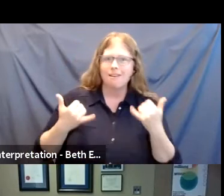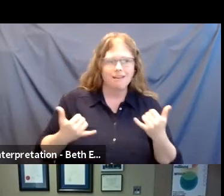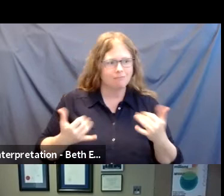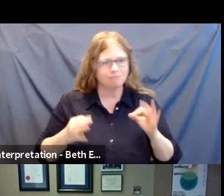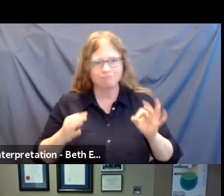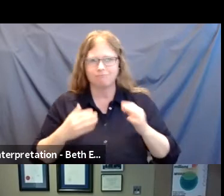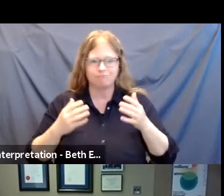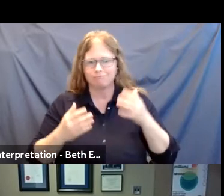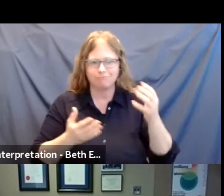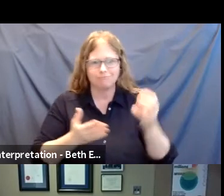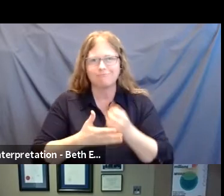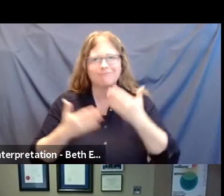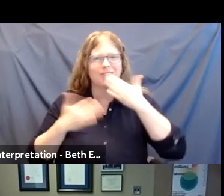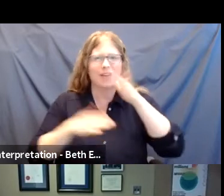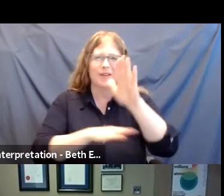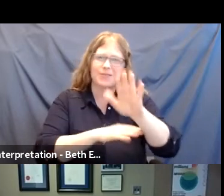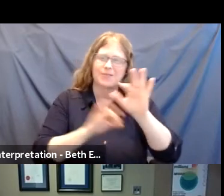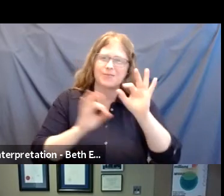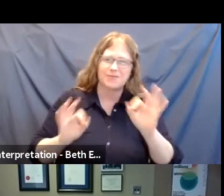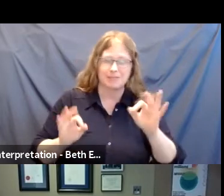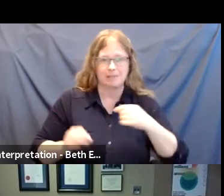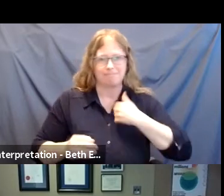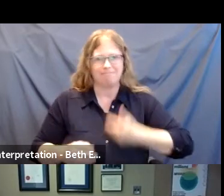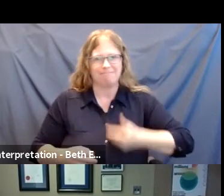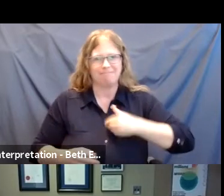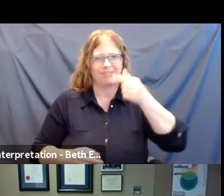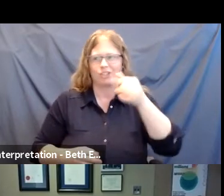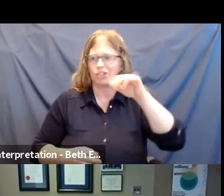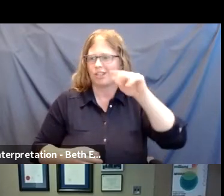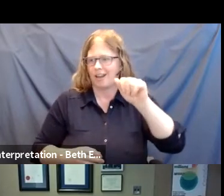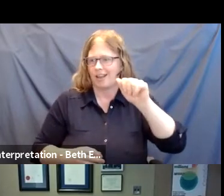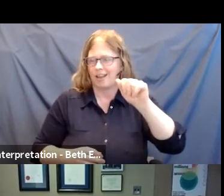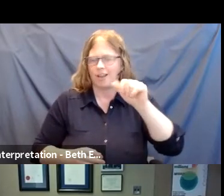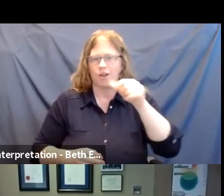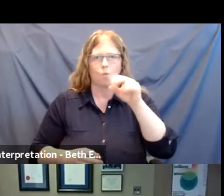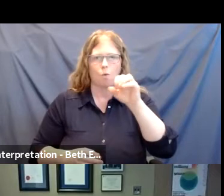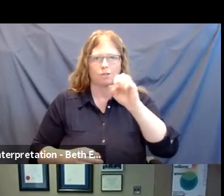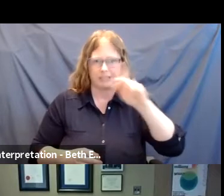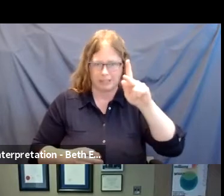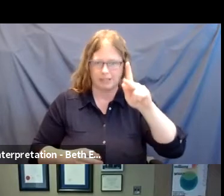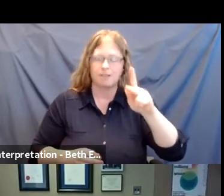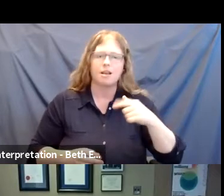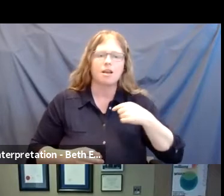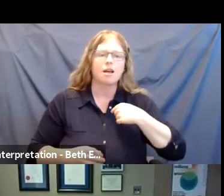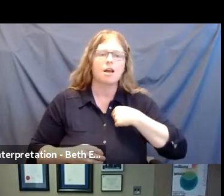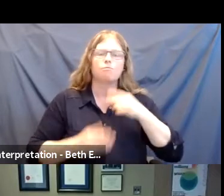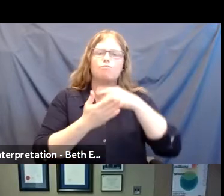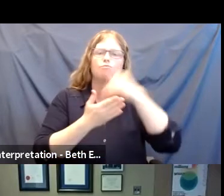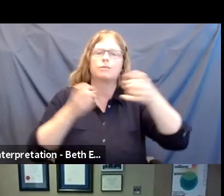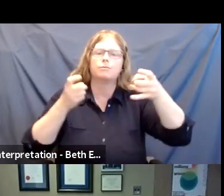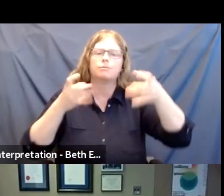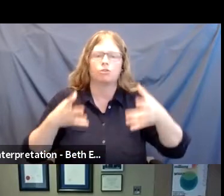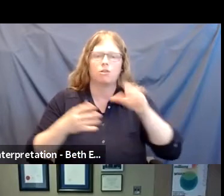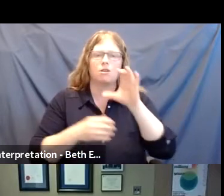on now. Good afternoon. As mentioned, I'm Gina Grosnick. I'm the project manager of Connecting Ottawa. And we're thrilled now to